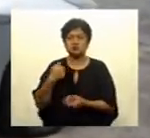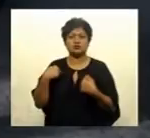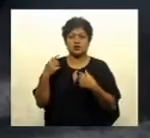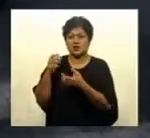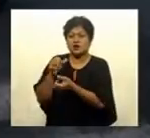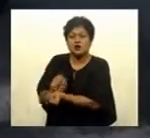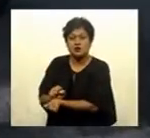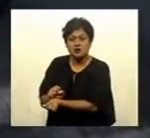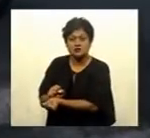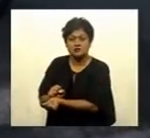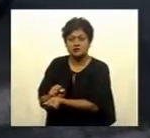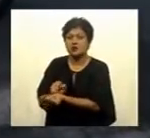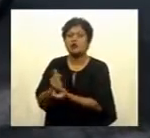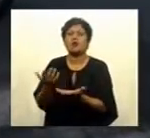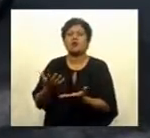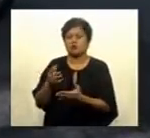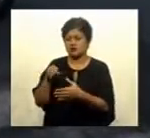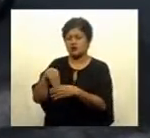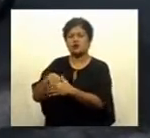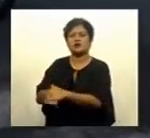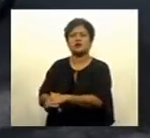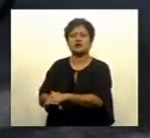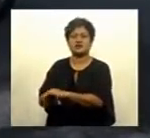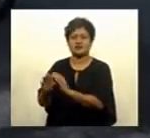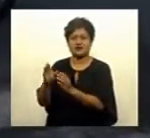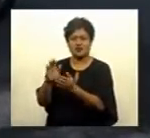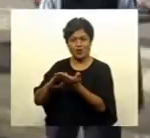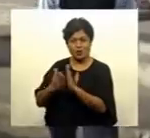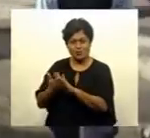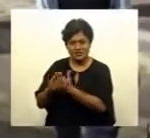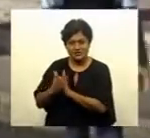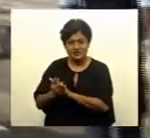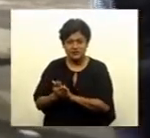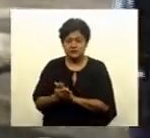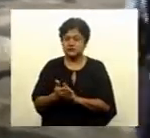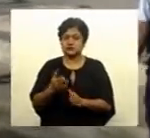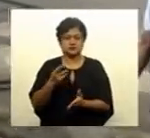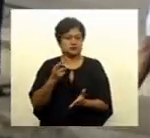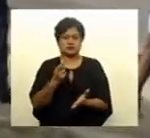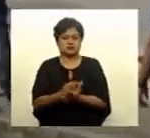in the community, and it's really